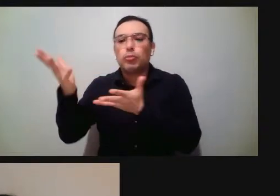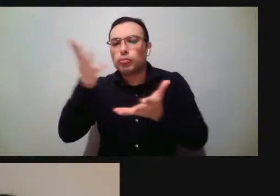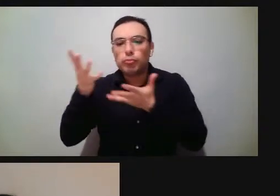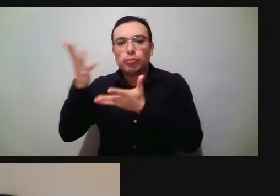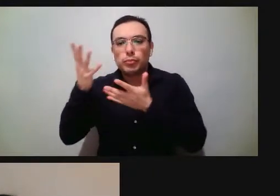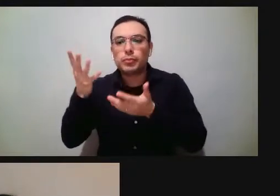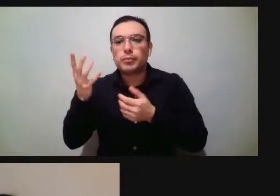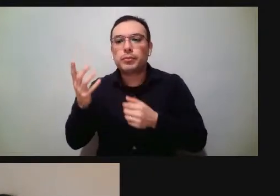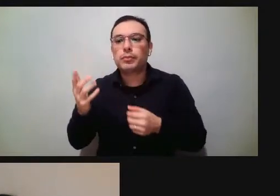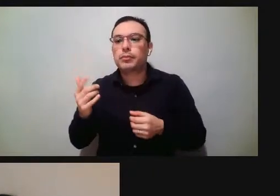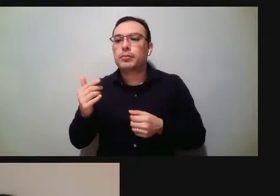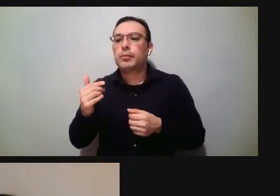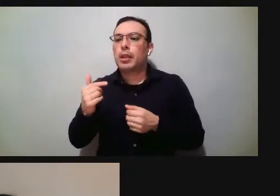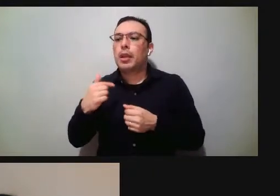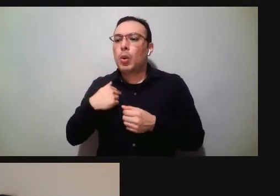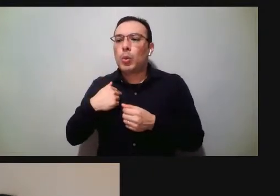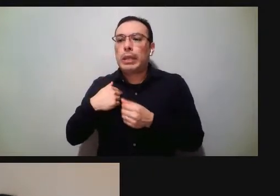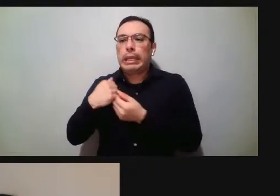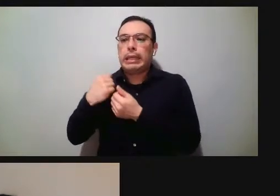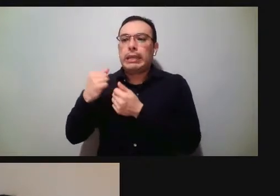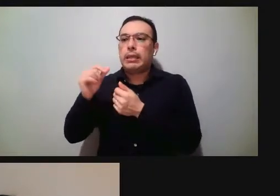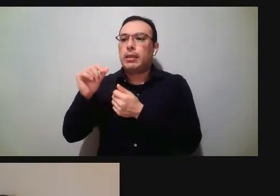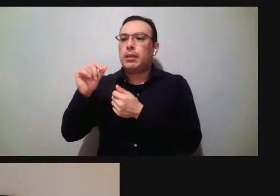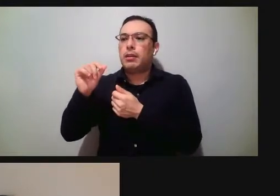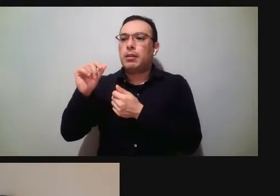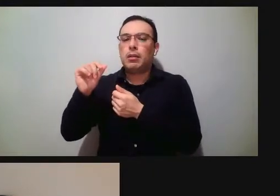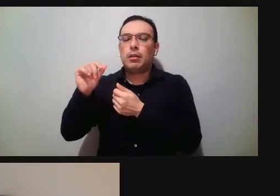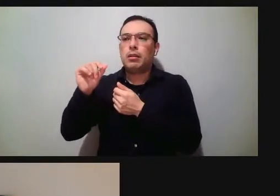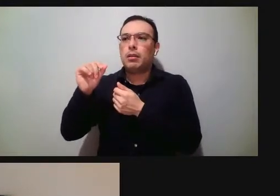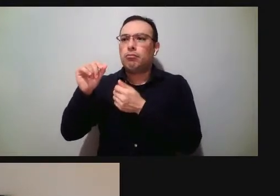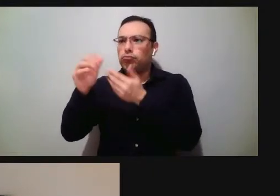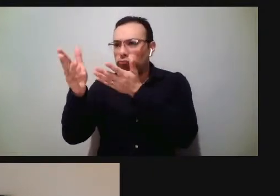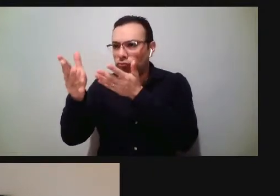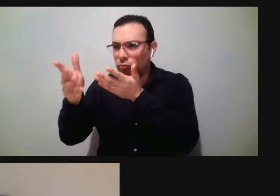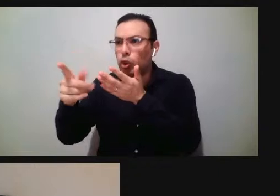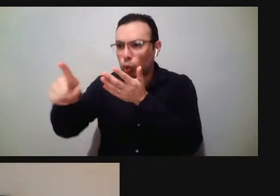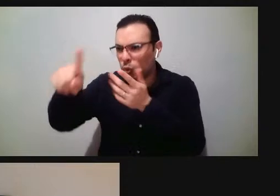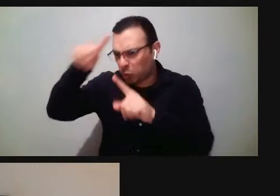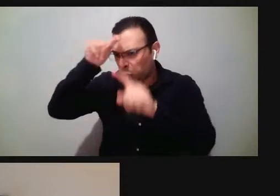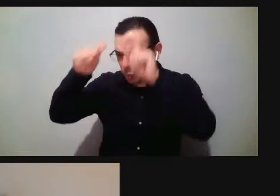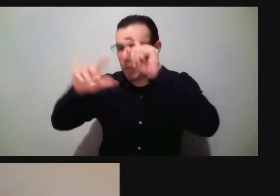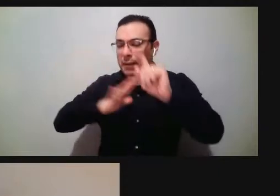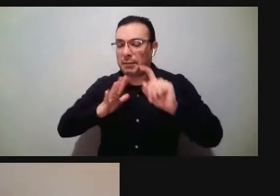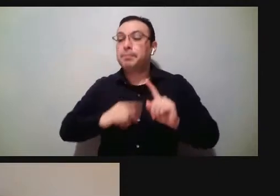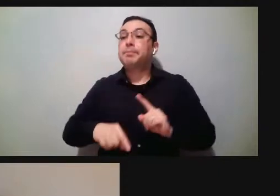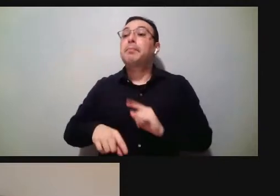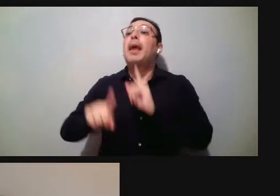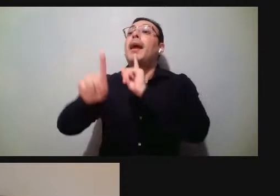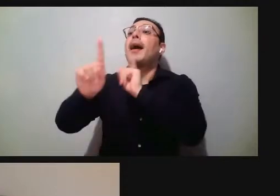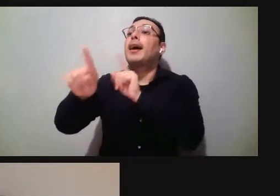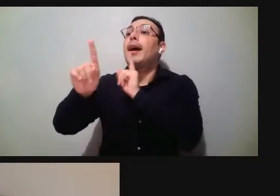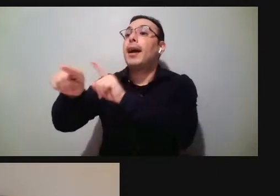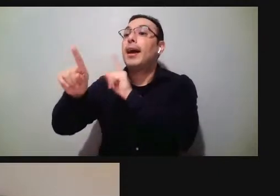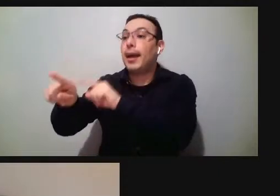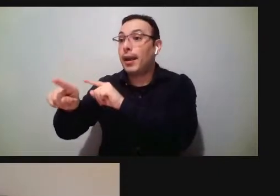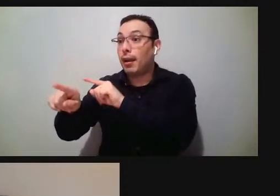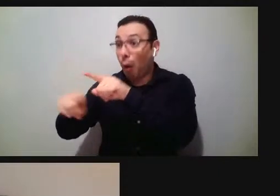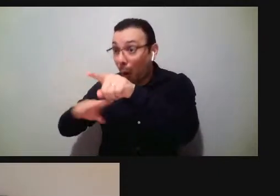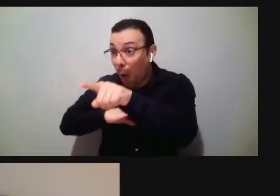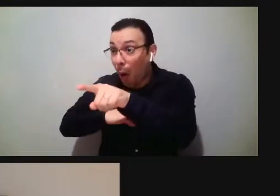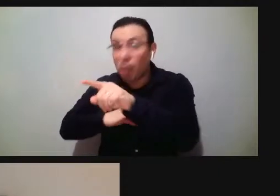many people had questions that they wanted answered, but when they got those questions answered, they wanted to get the